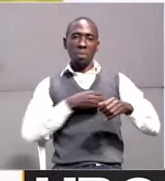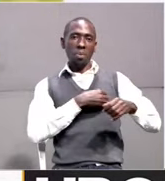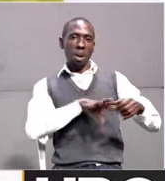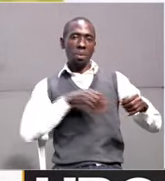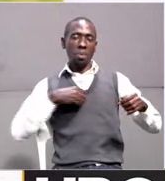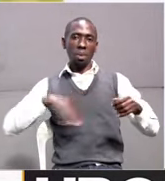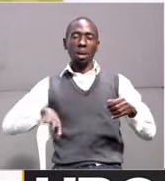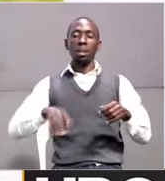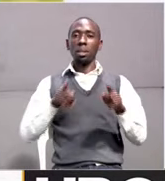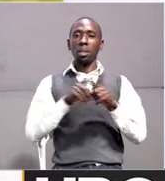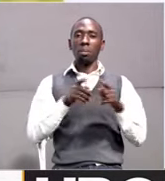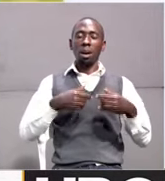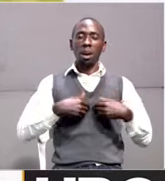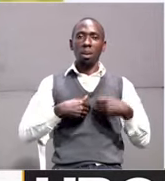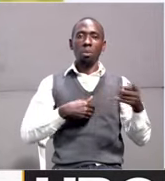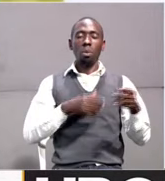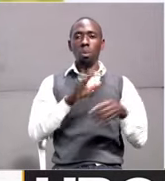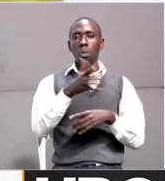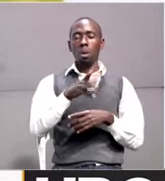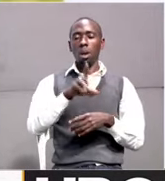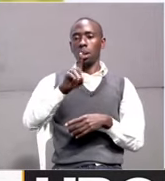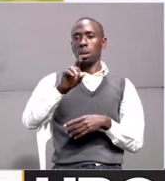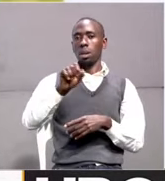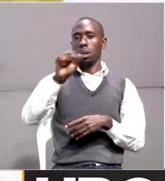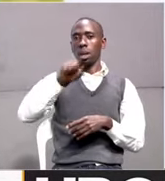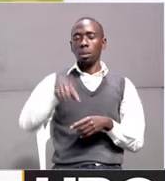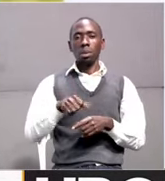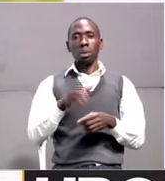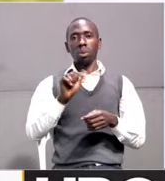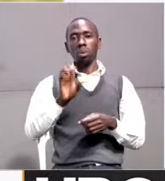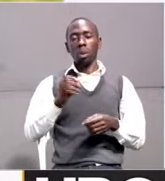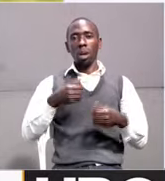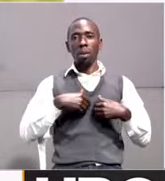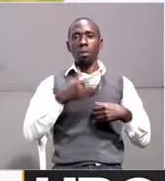we created dams, so they have water all the time.